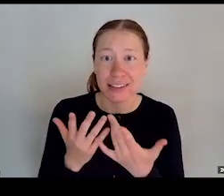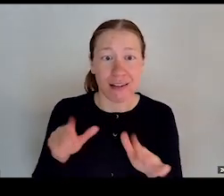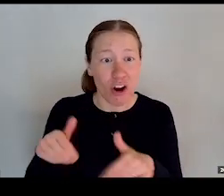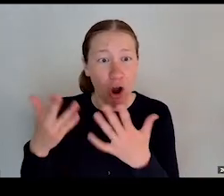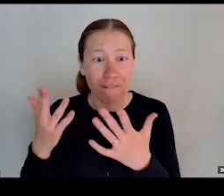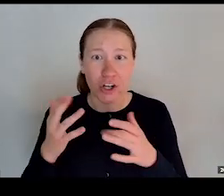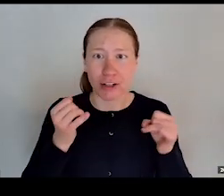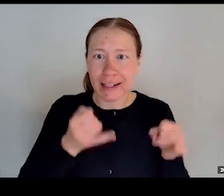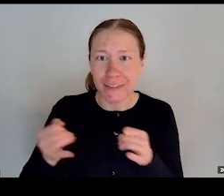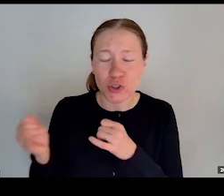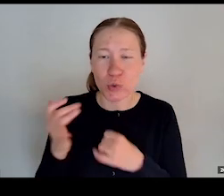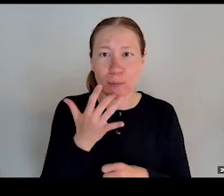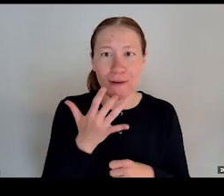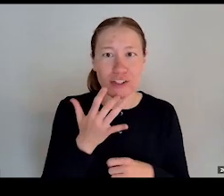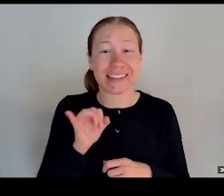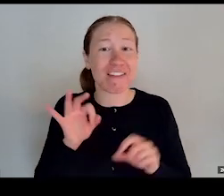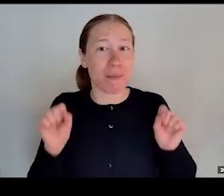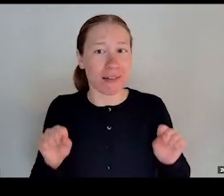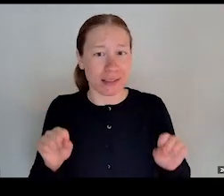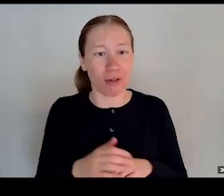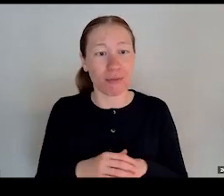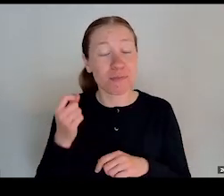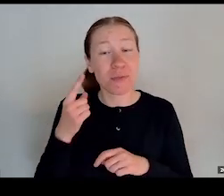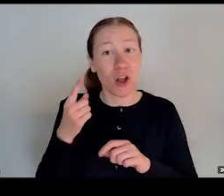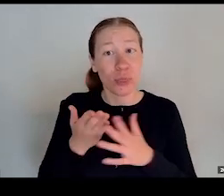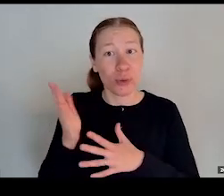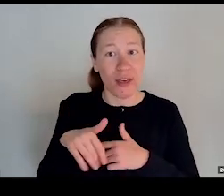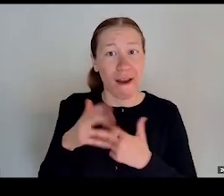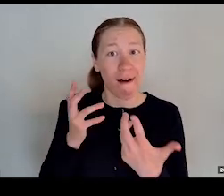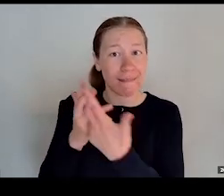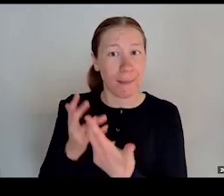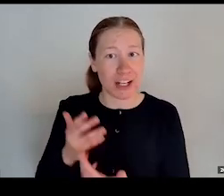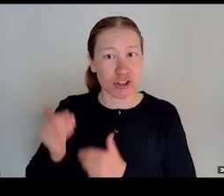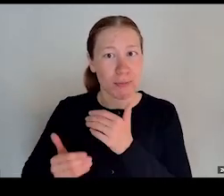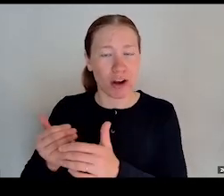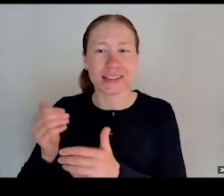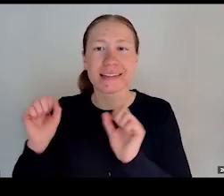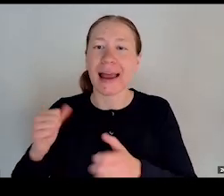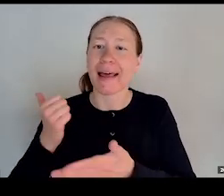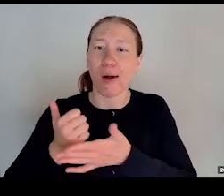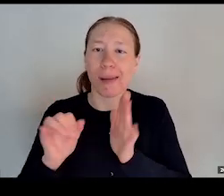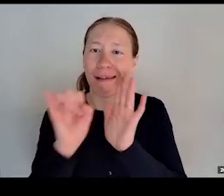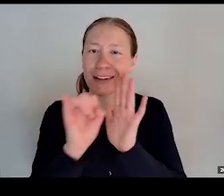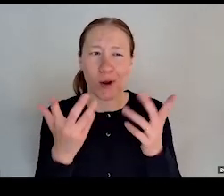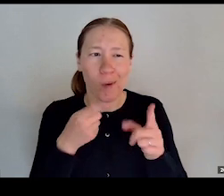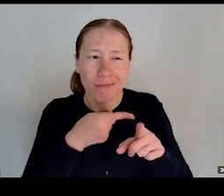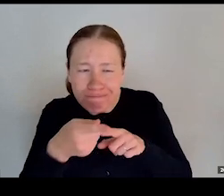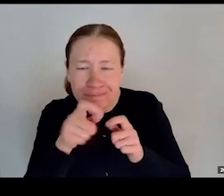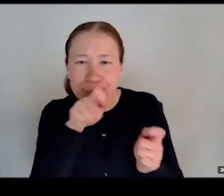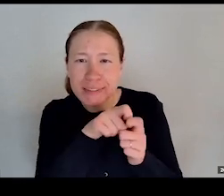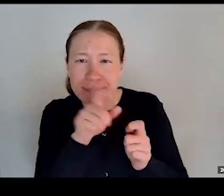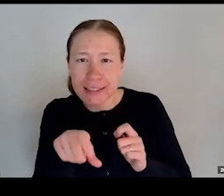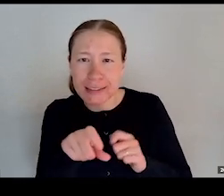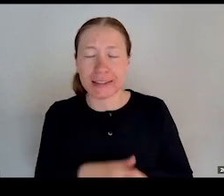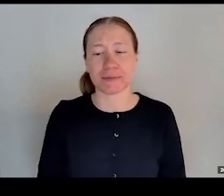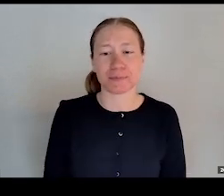when possible, and doing so through that accommodation process can be helpful to identify what a specific need is. And then, similar